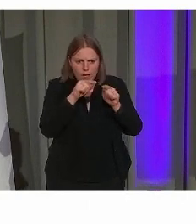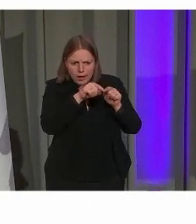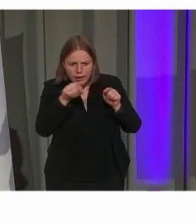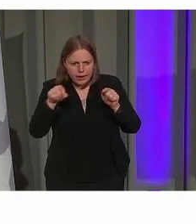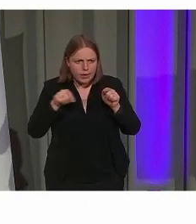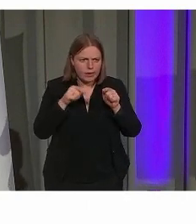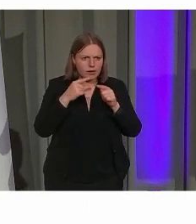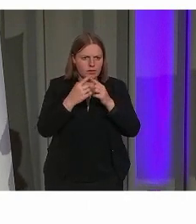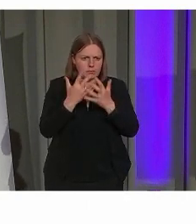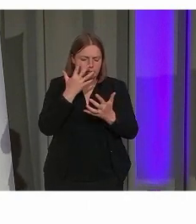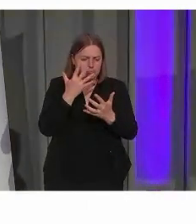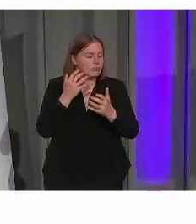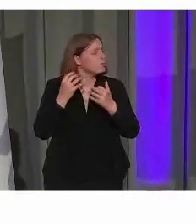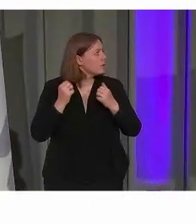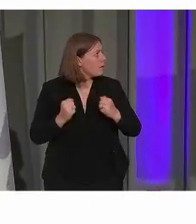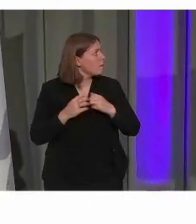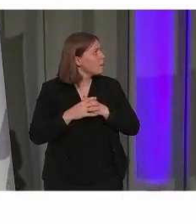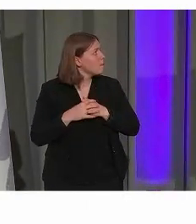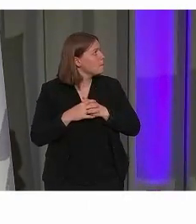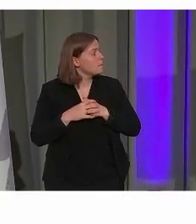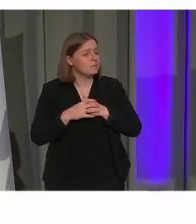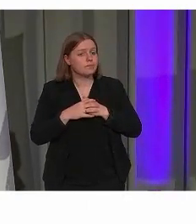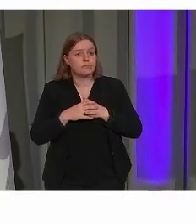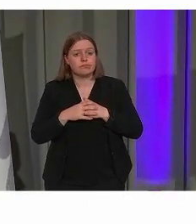Well, to finish,